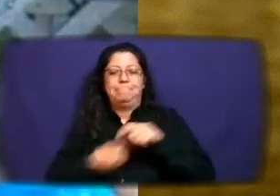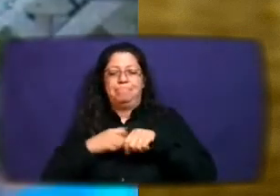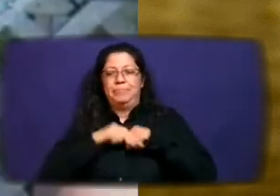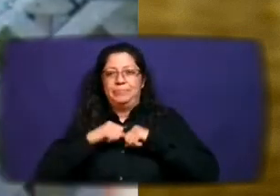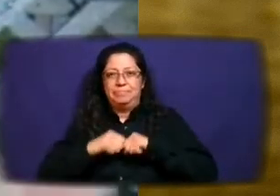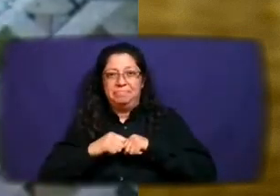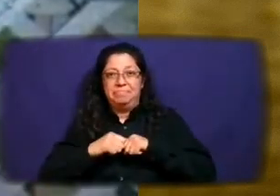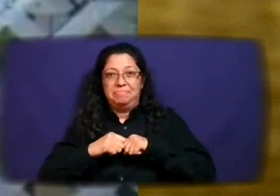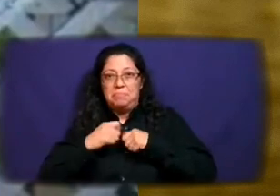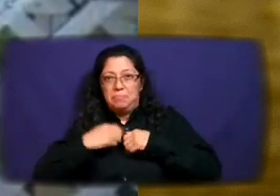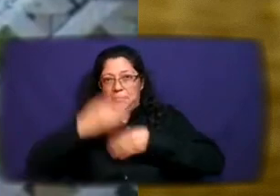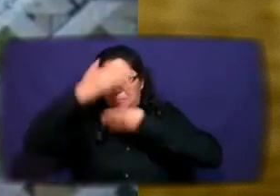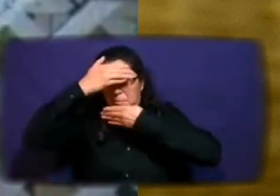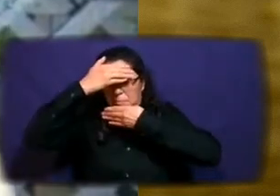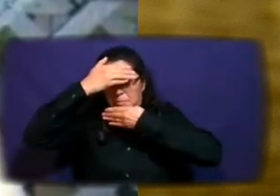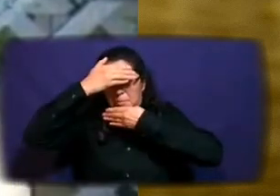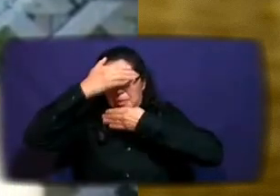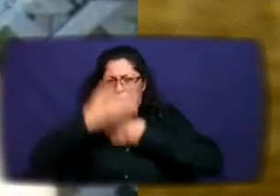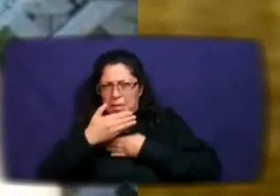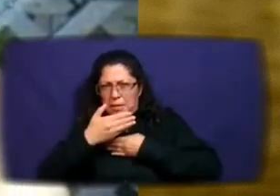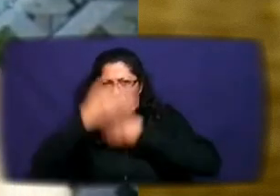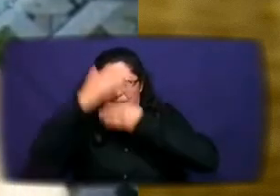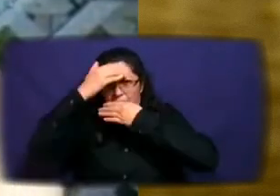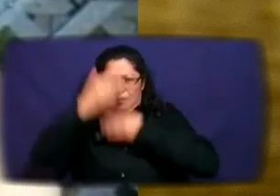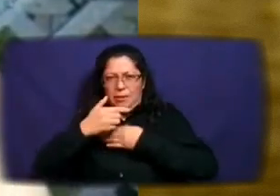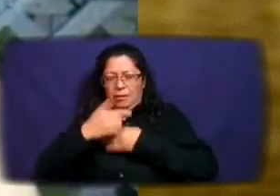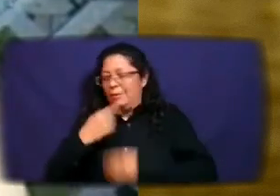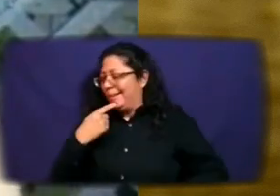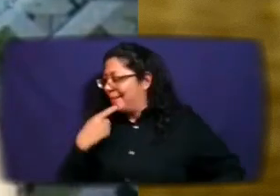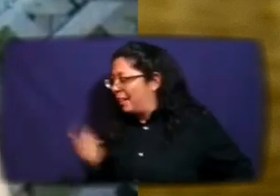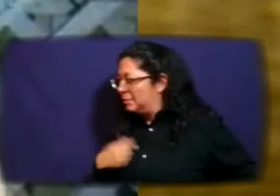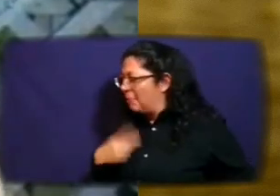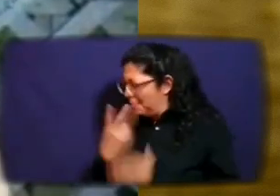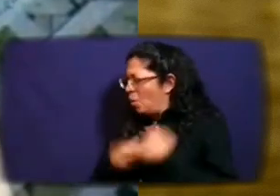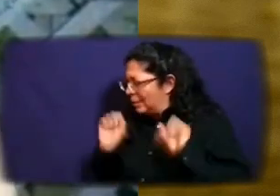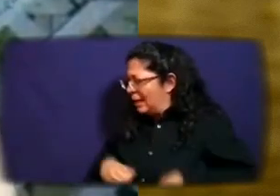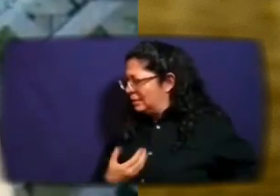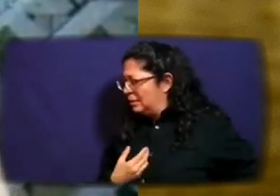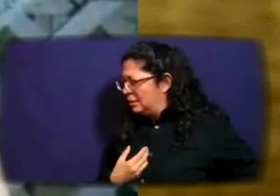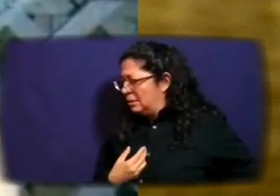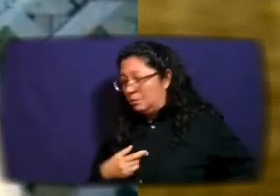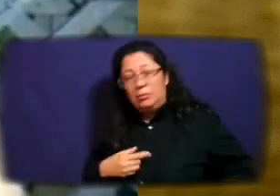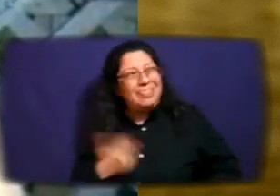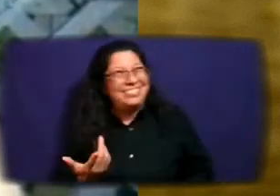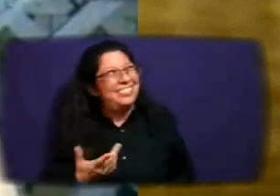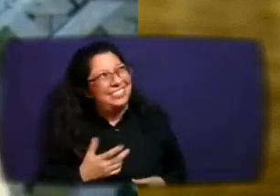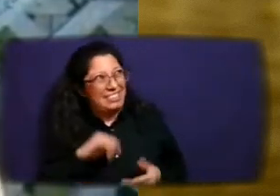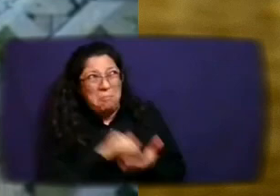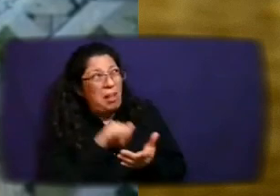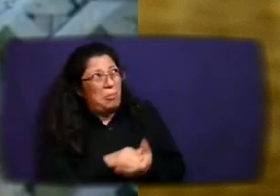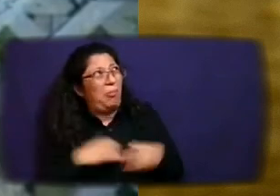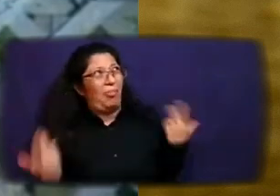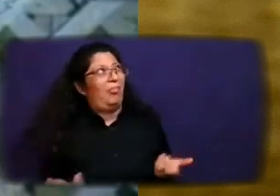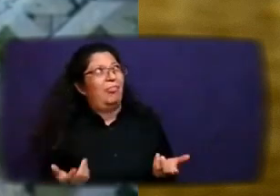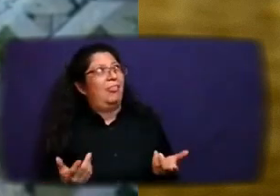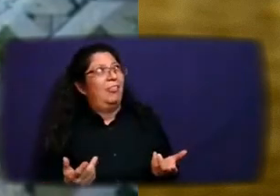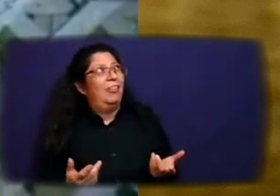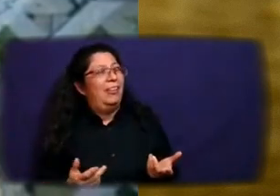head. I tell him he could be both. He insists that's impossible